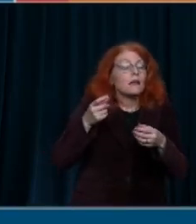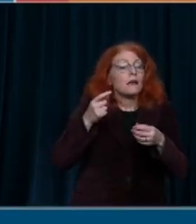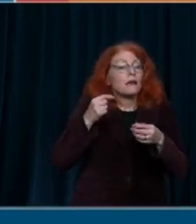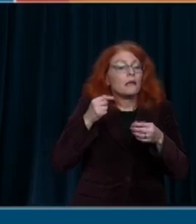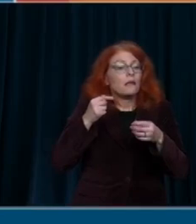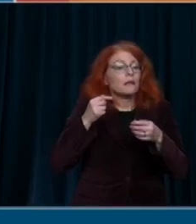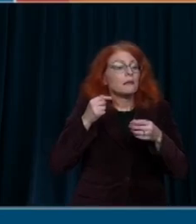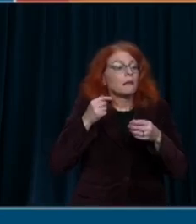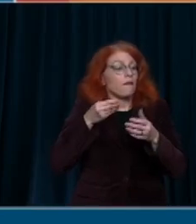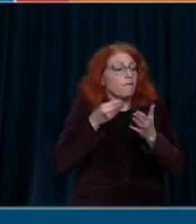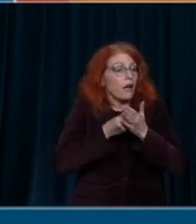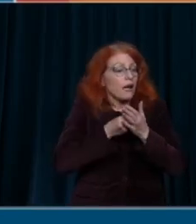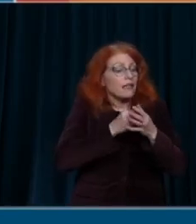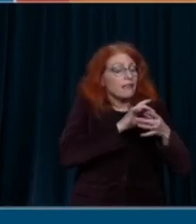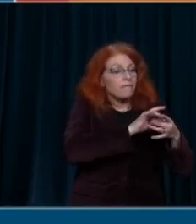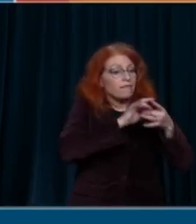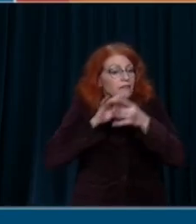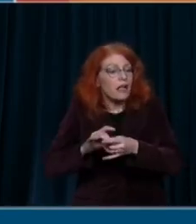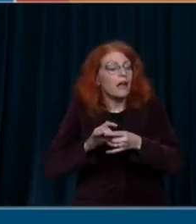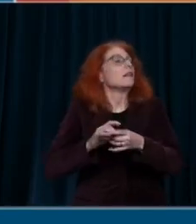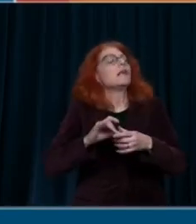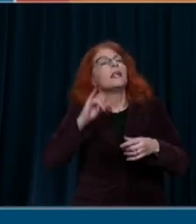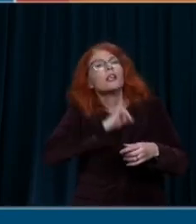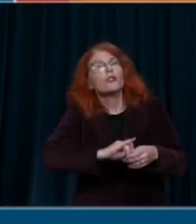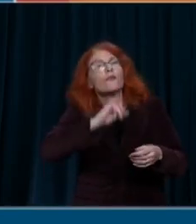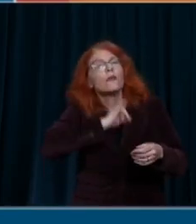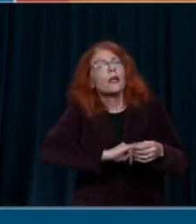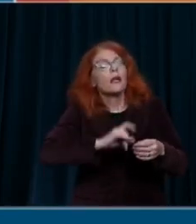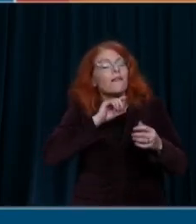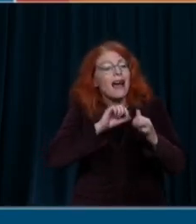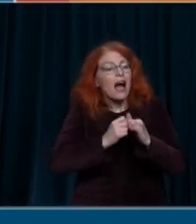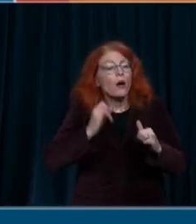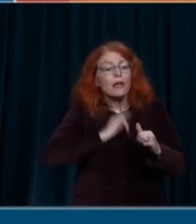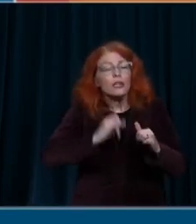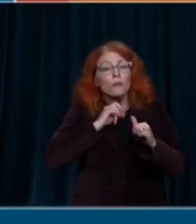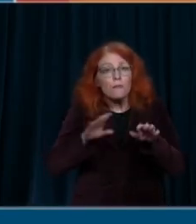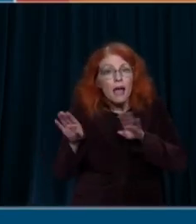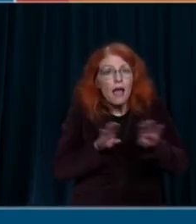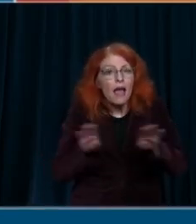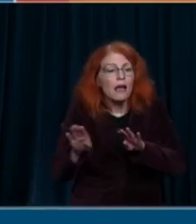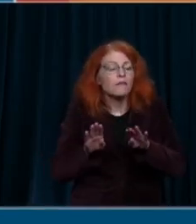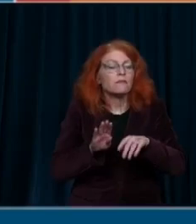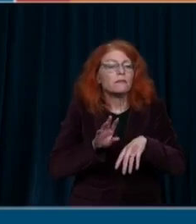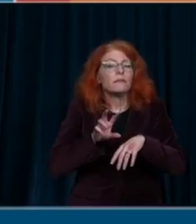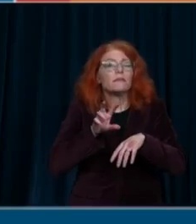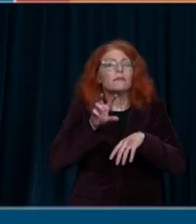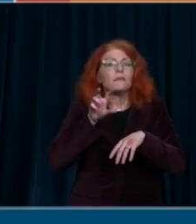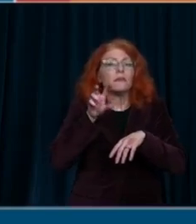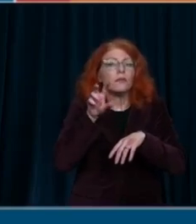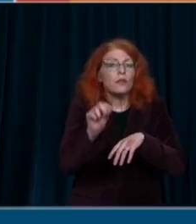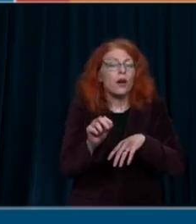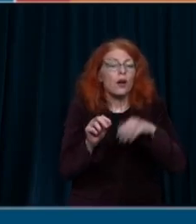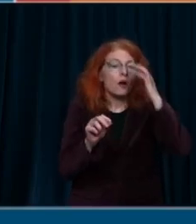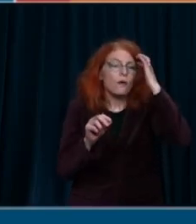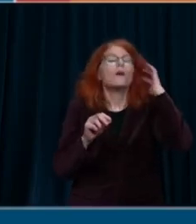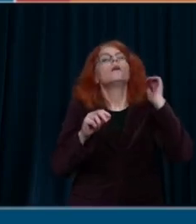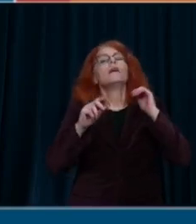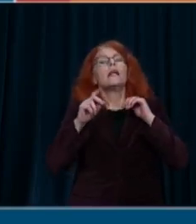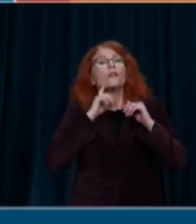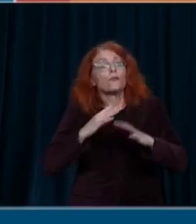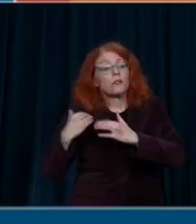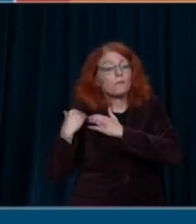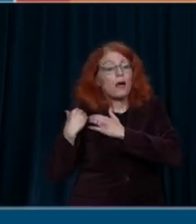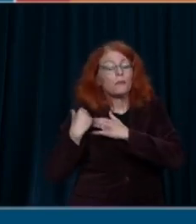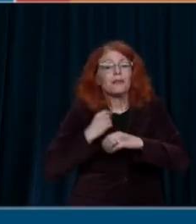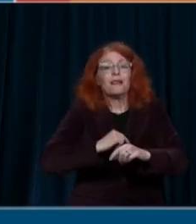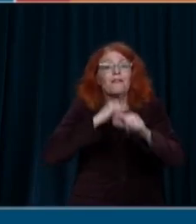tie funds to Israel based on how Israel acts? No, I don't. I think that Israel is responsible for